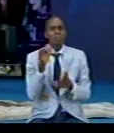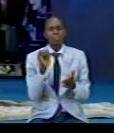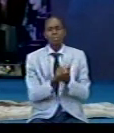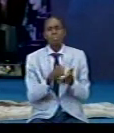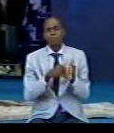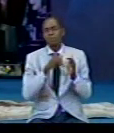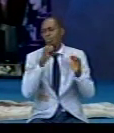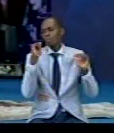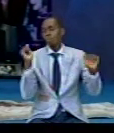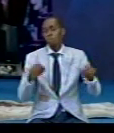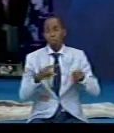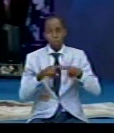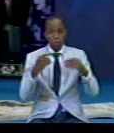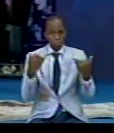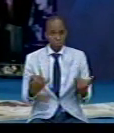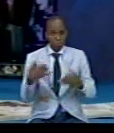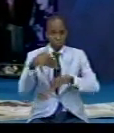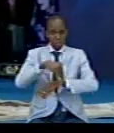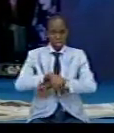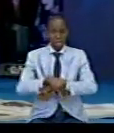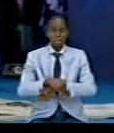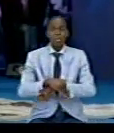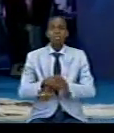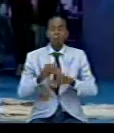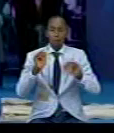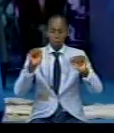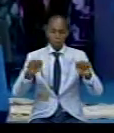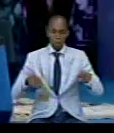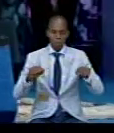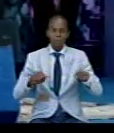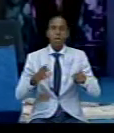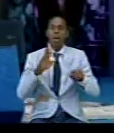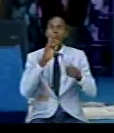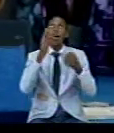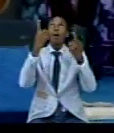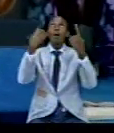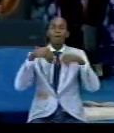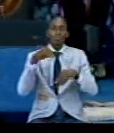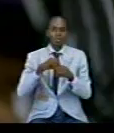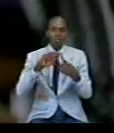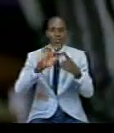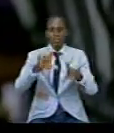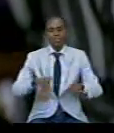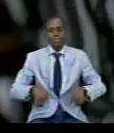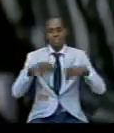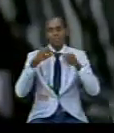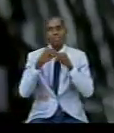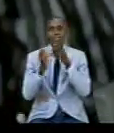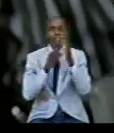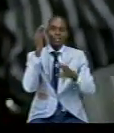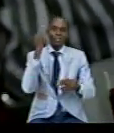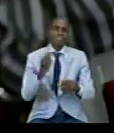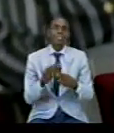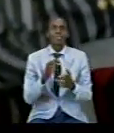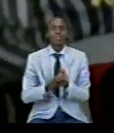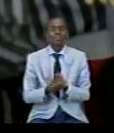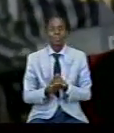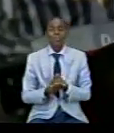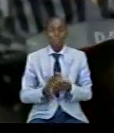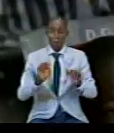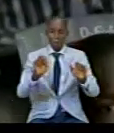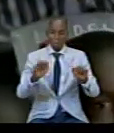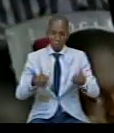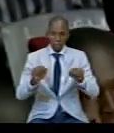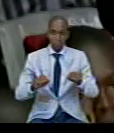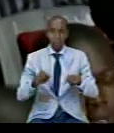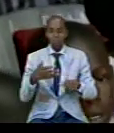But tonight, possibilities have come in your life. I said possibilities